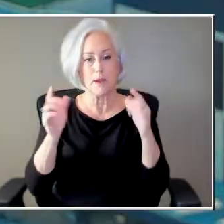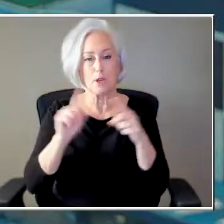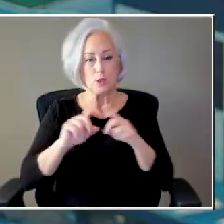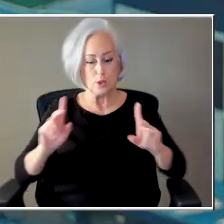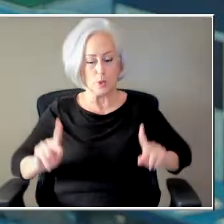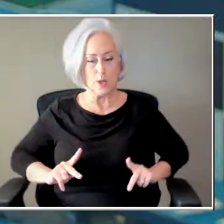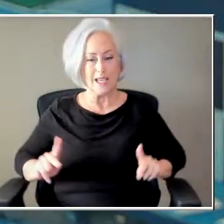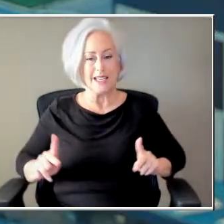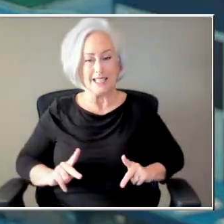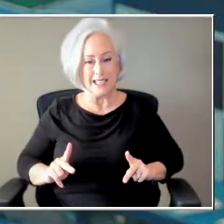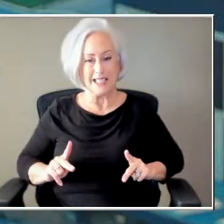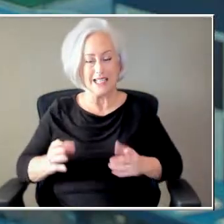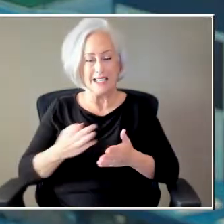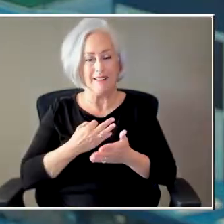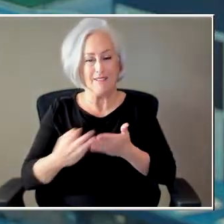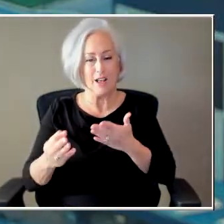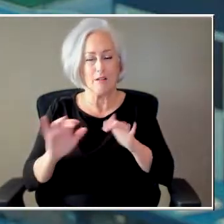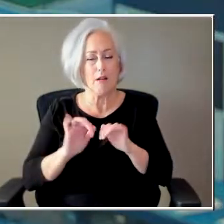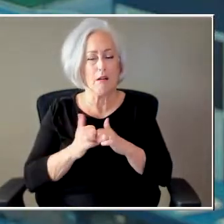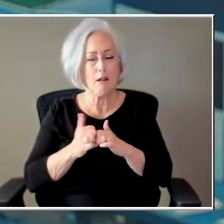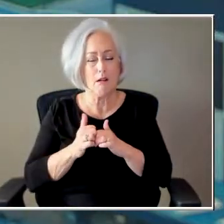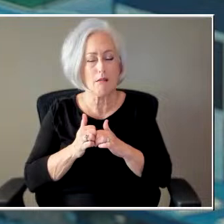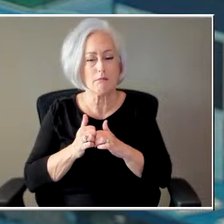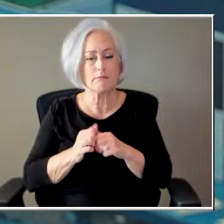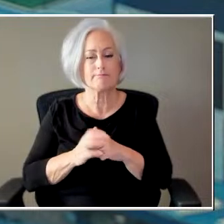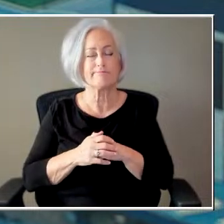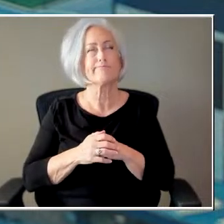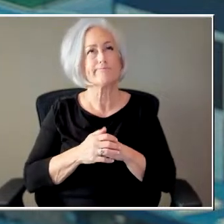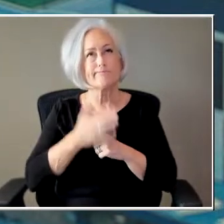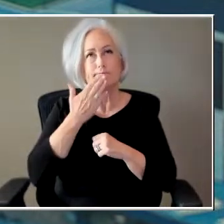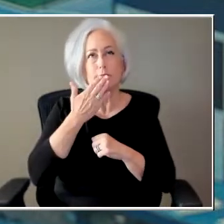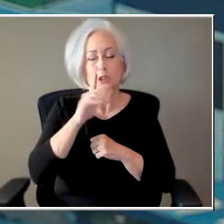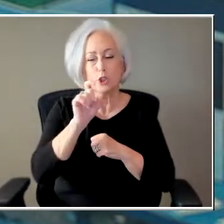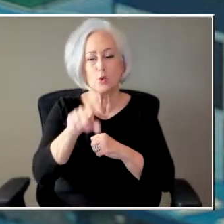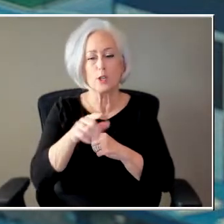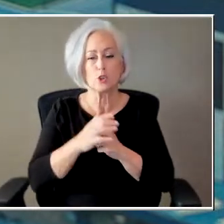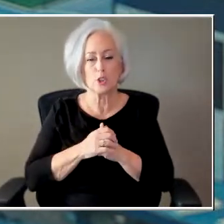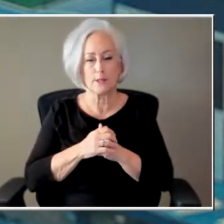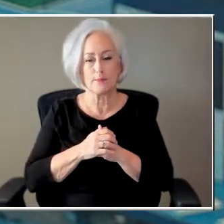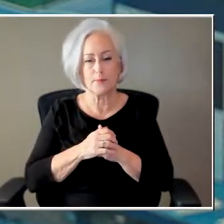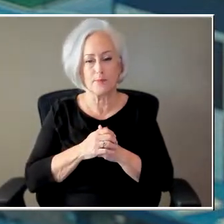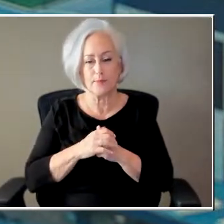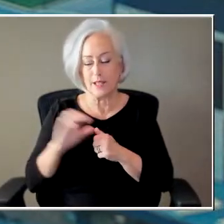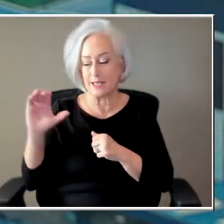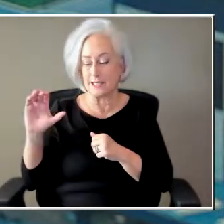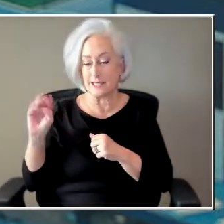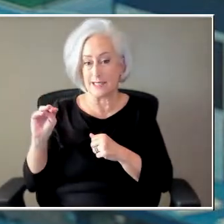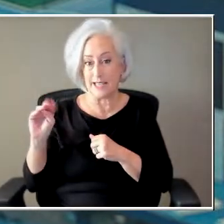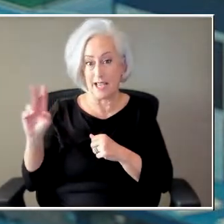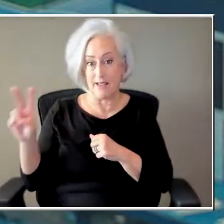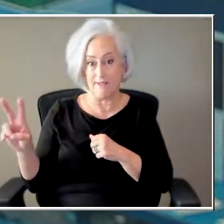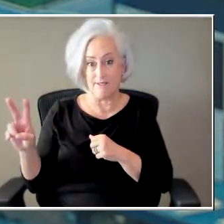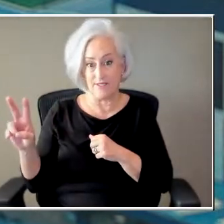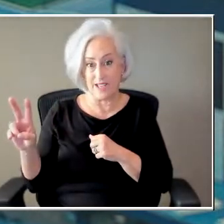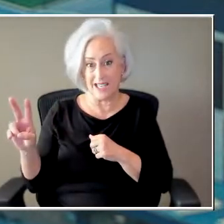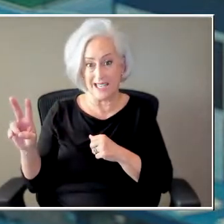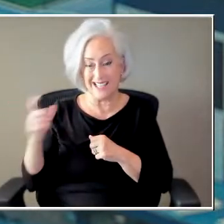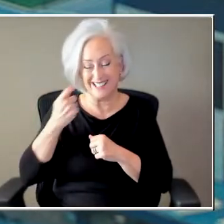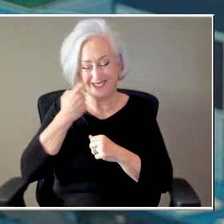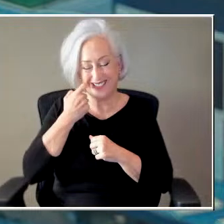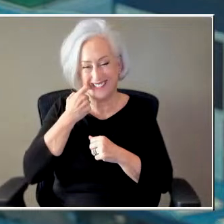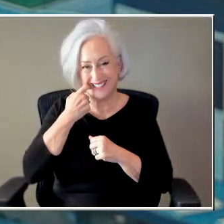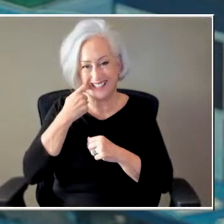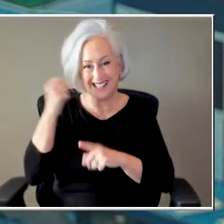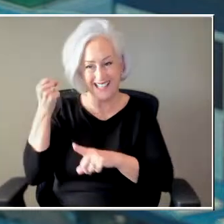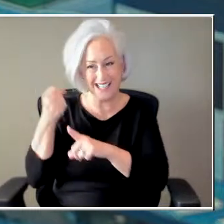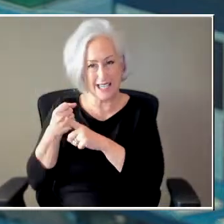That's a good question. I would say, I feel like since CMV happened more recently, I feel like that